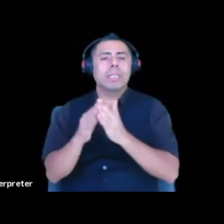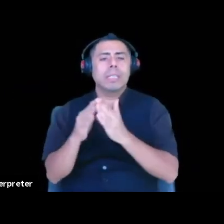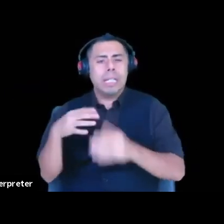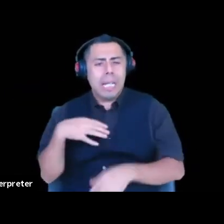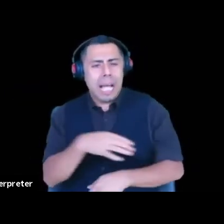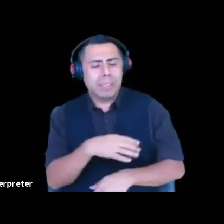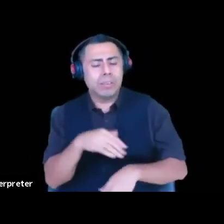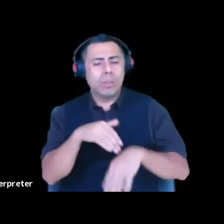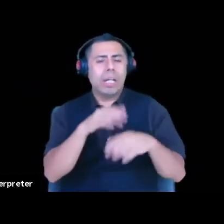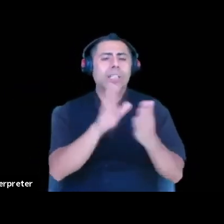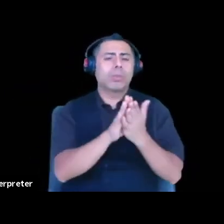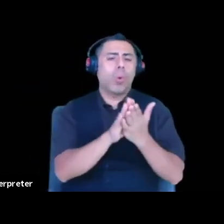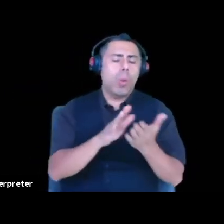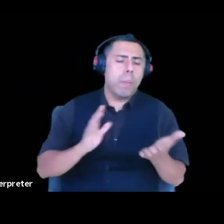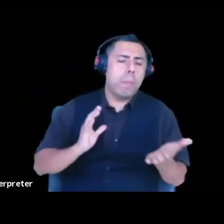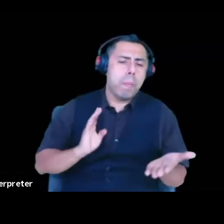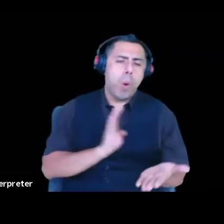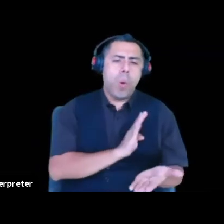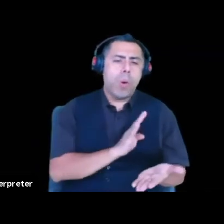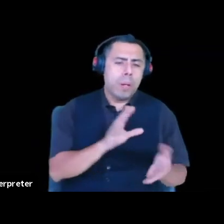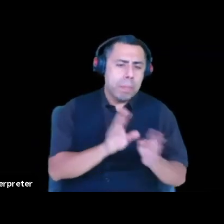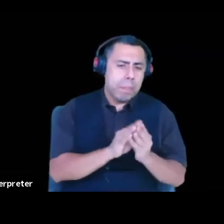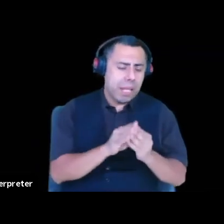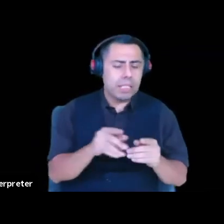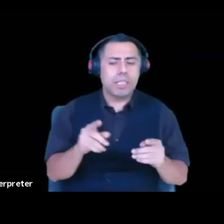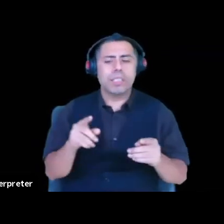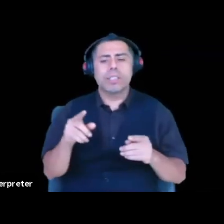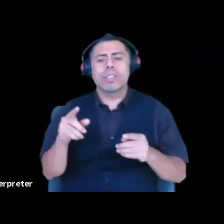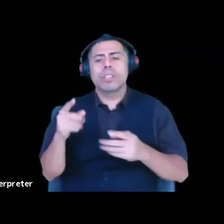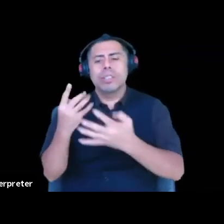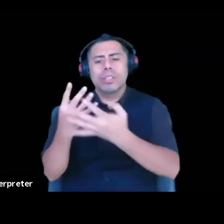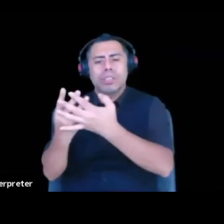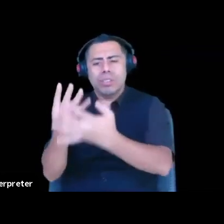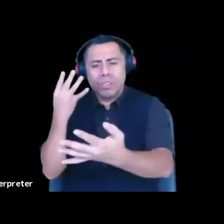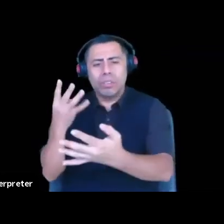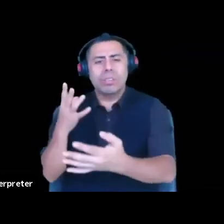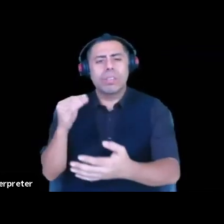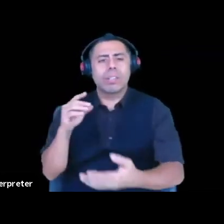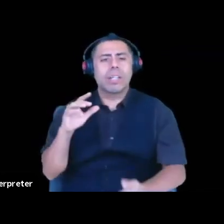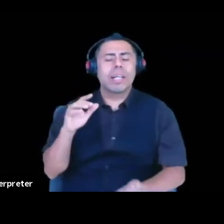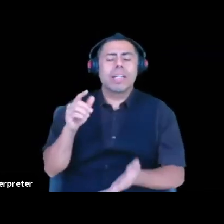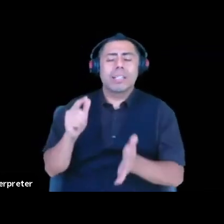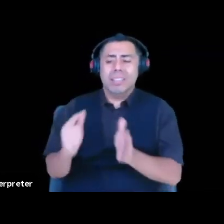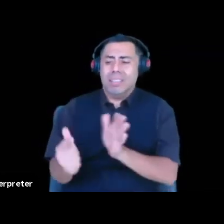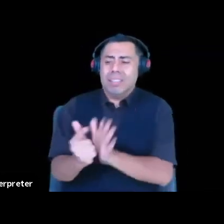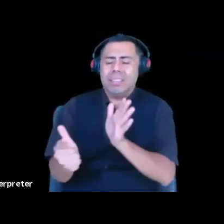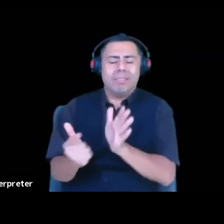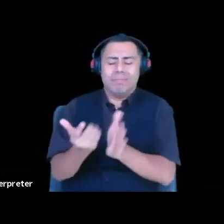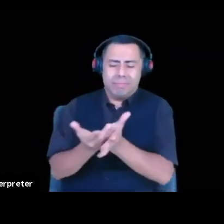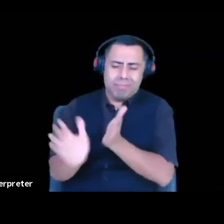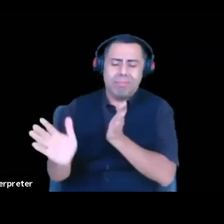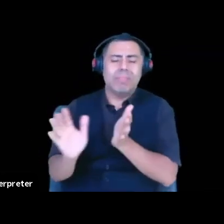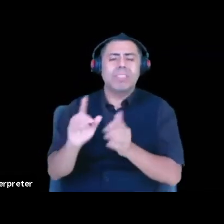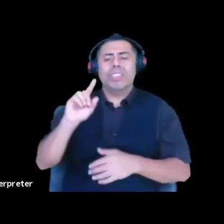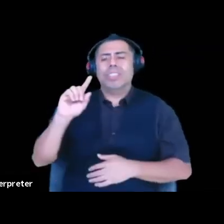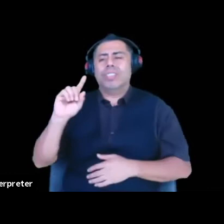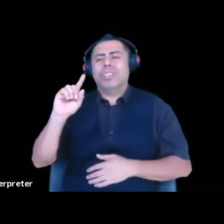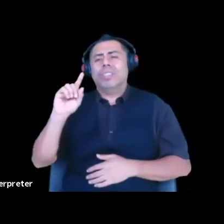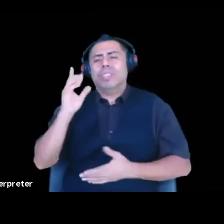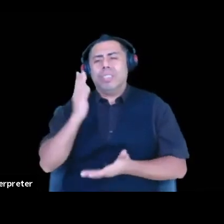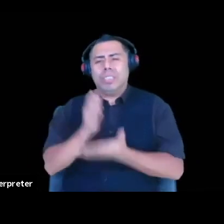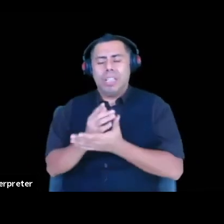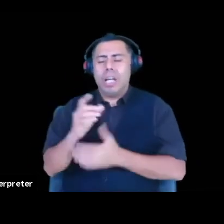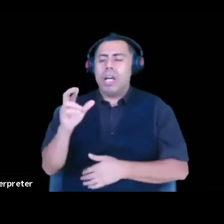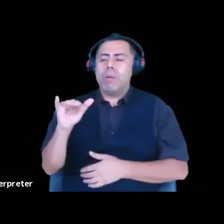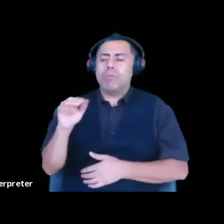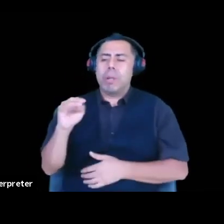actively decarcerate and also decriminalize just being POC, Native, immigrant